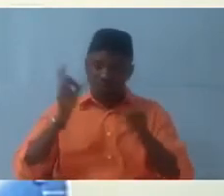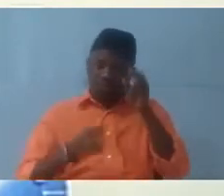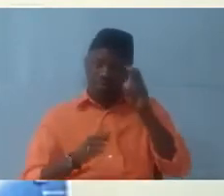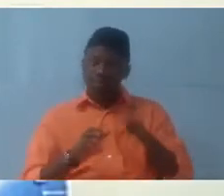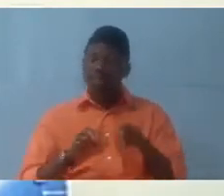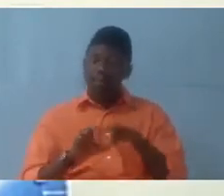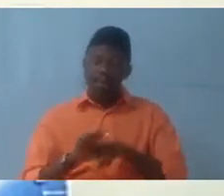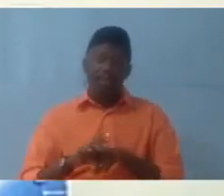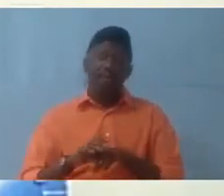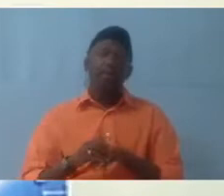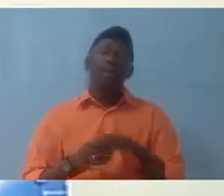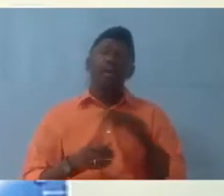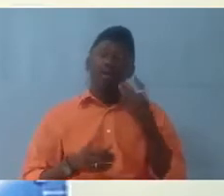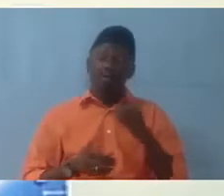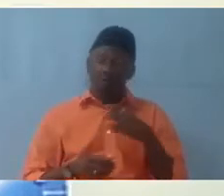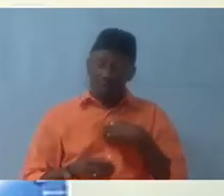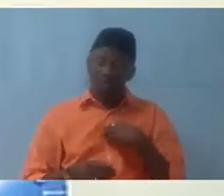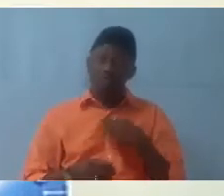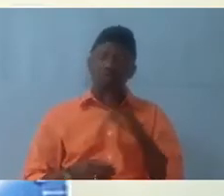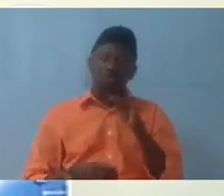office.